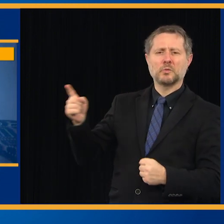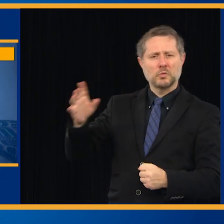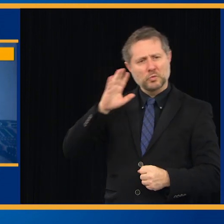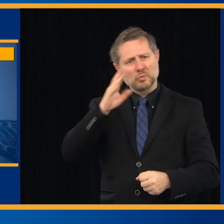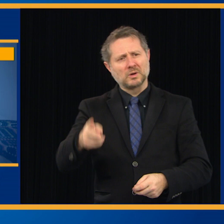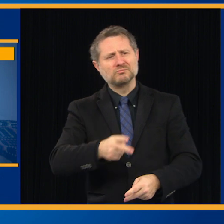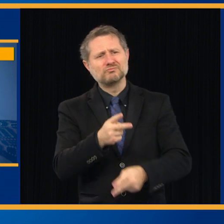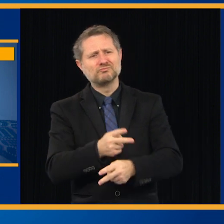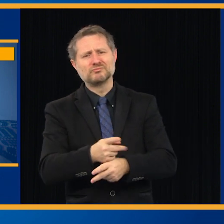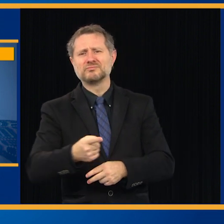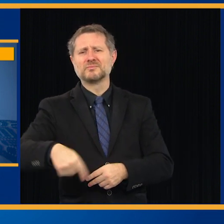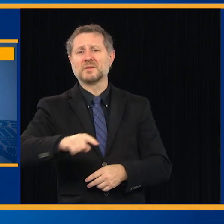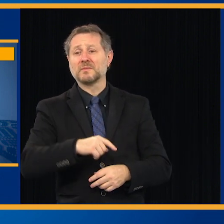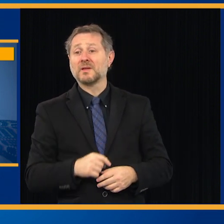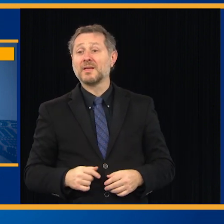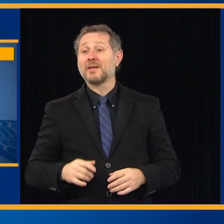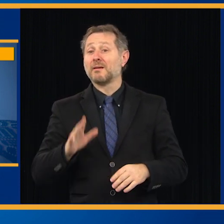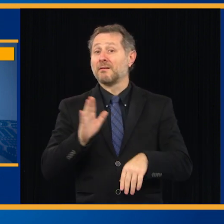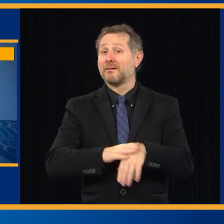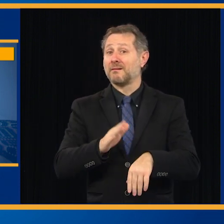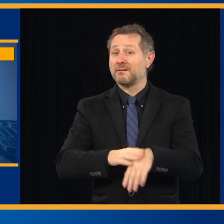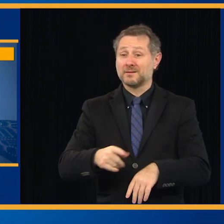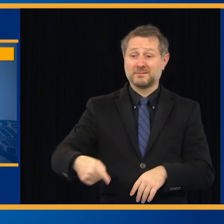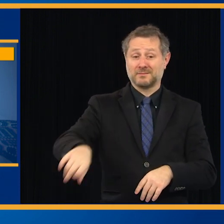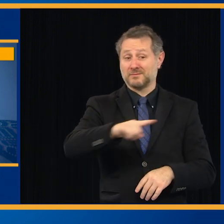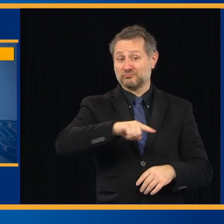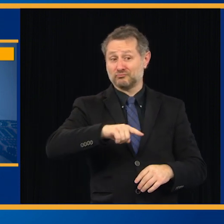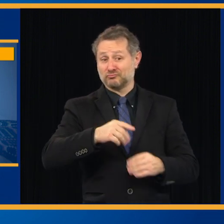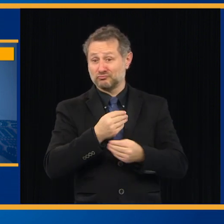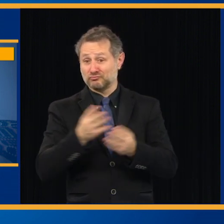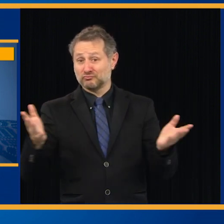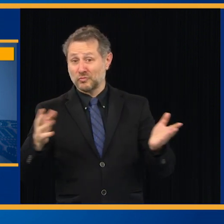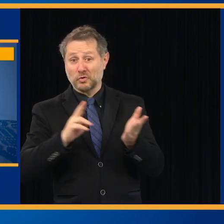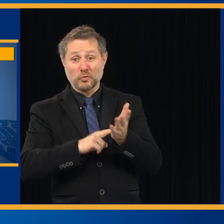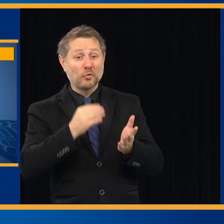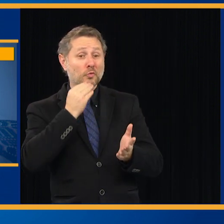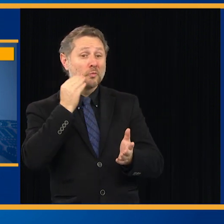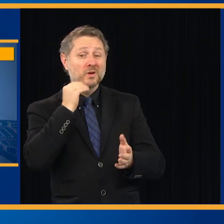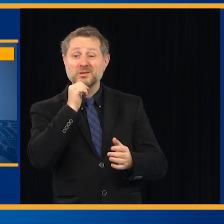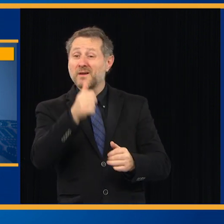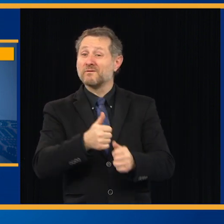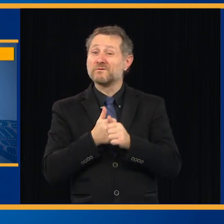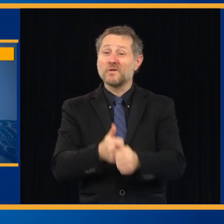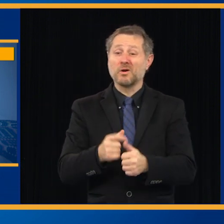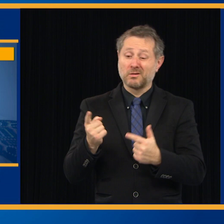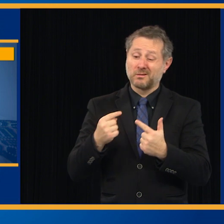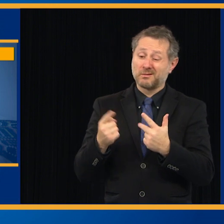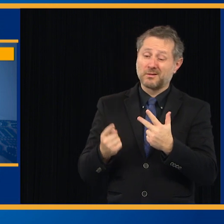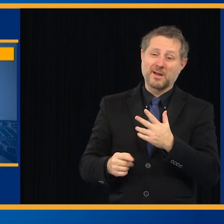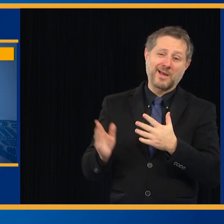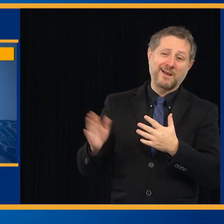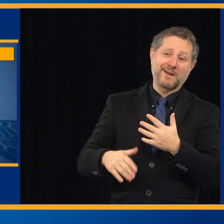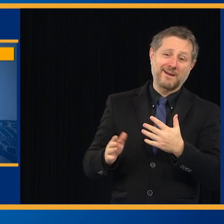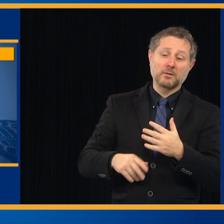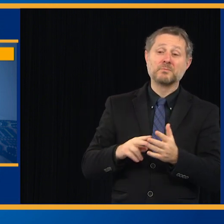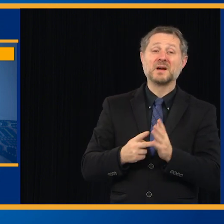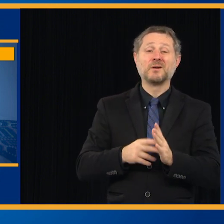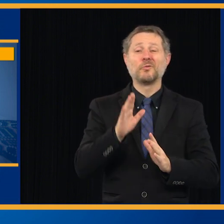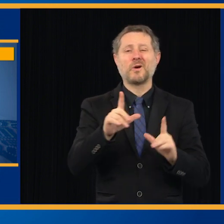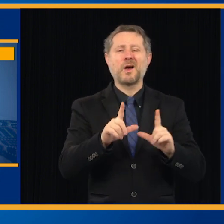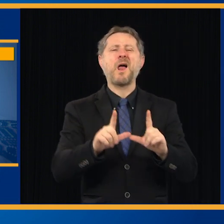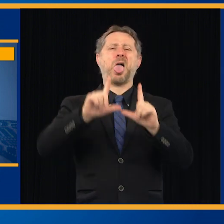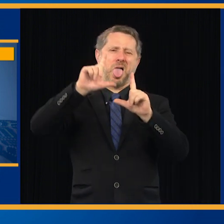care. If a nursing home operator does not follow these procedures, they will lose their